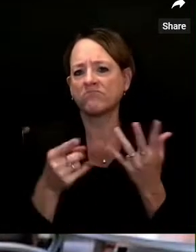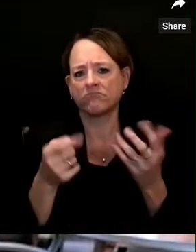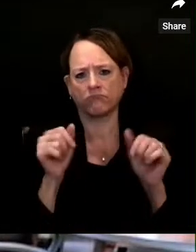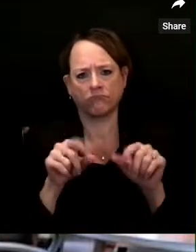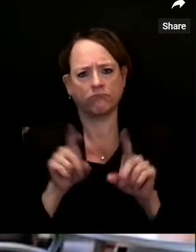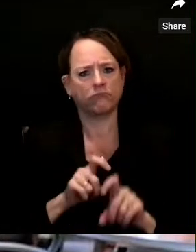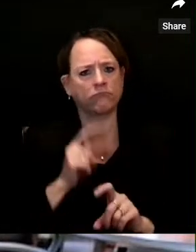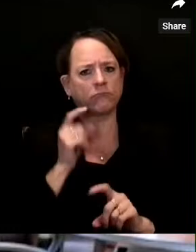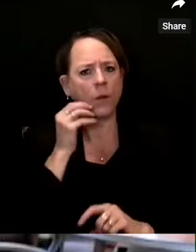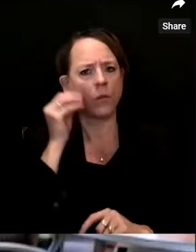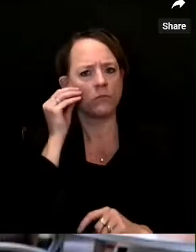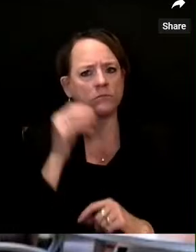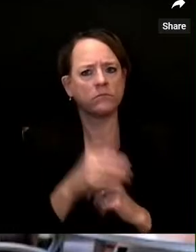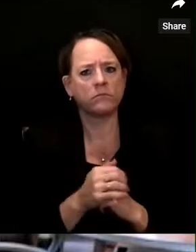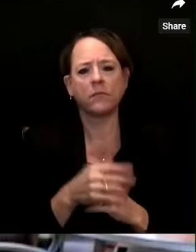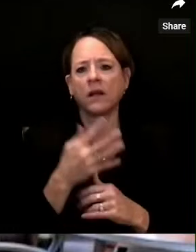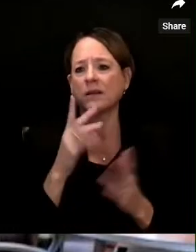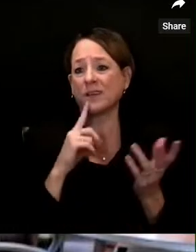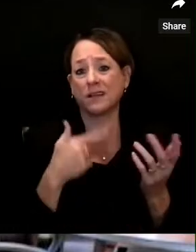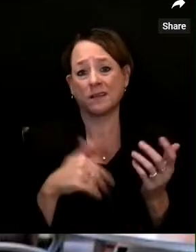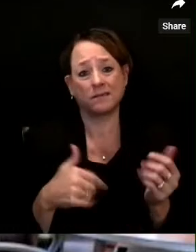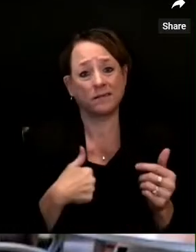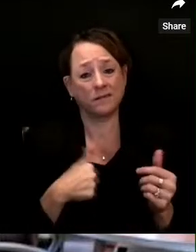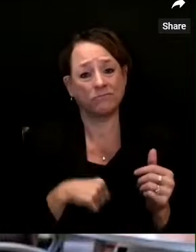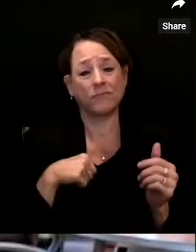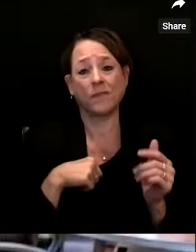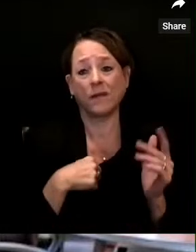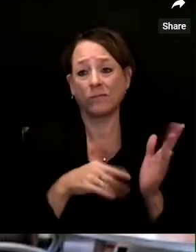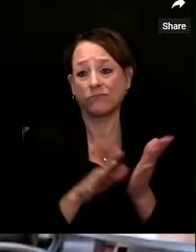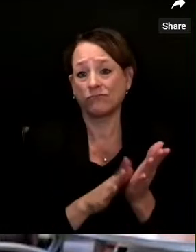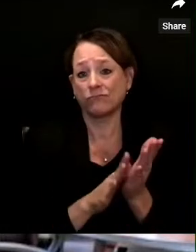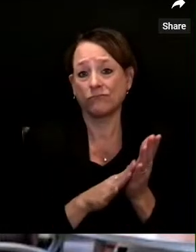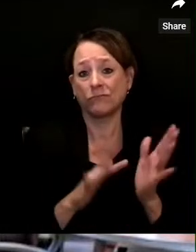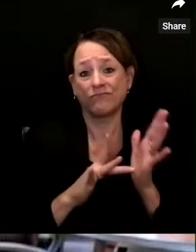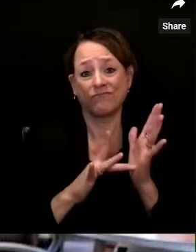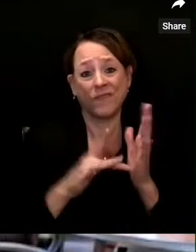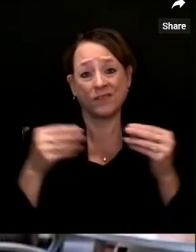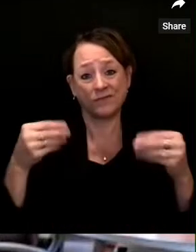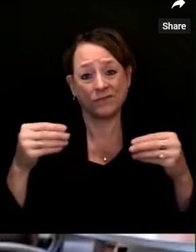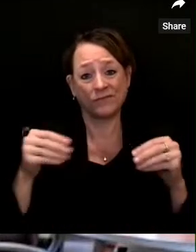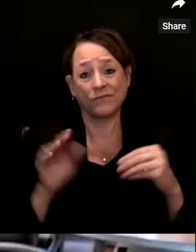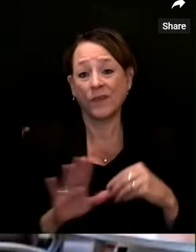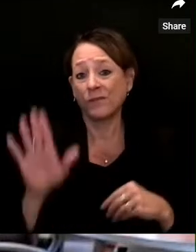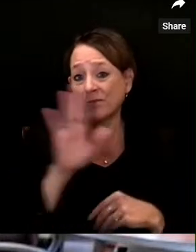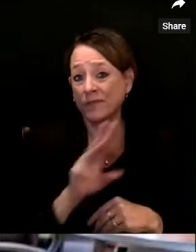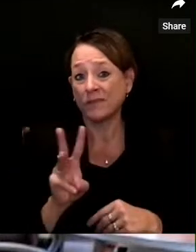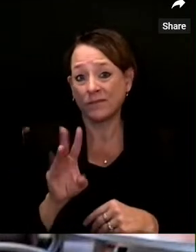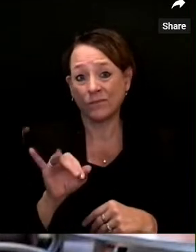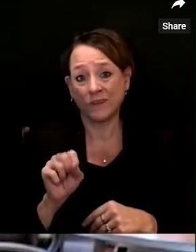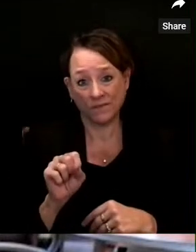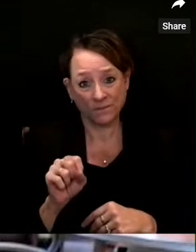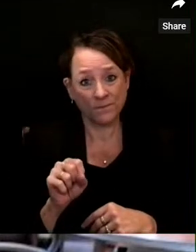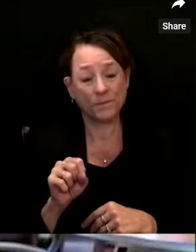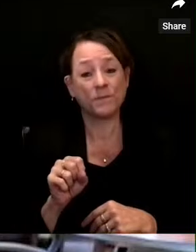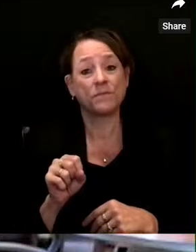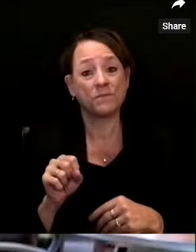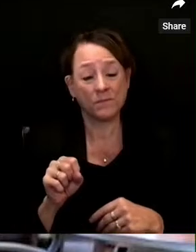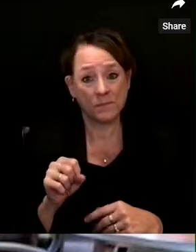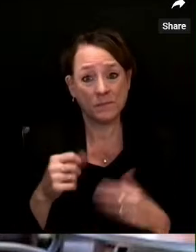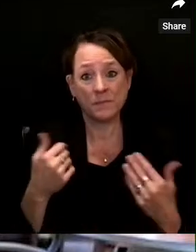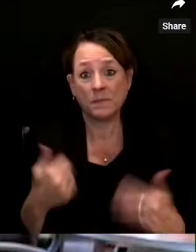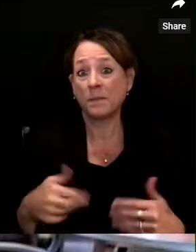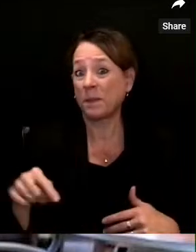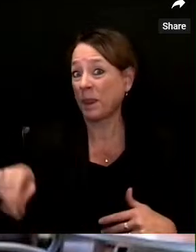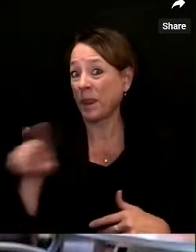state of Wisconsin, both national pharmacies as well as local pharmacies. They have really been wonderful partners with